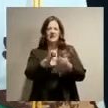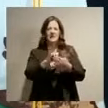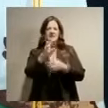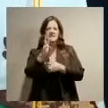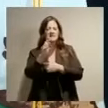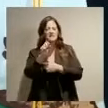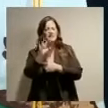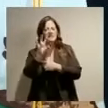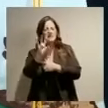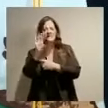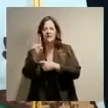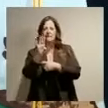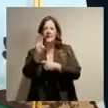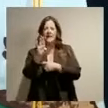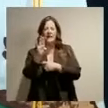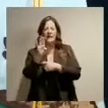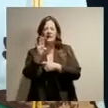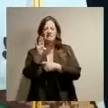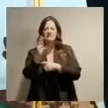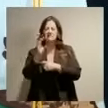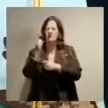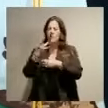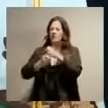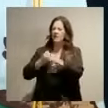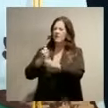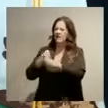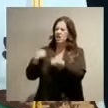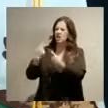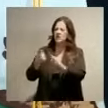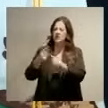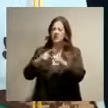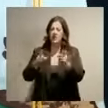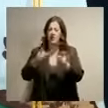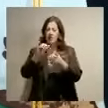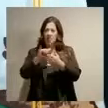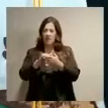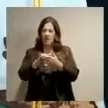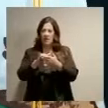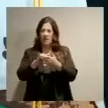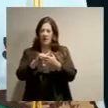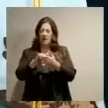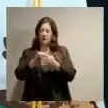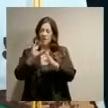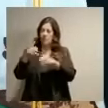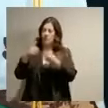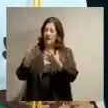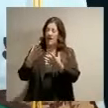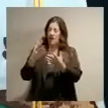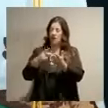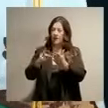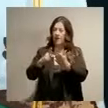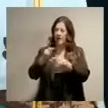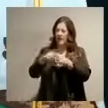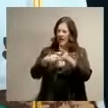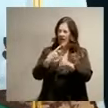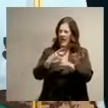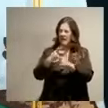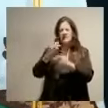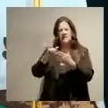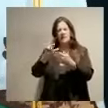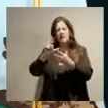$6.7 billion over multiple years, is that from the provider payment fund for the out